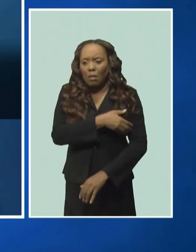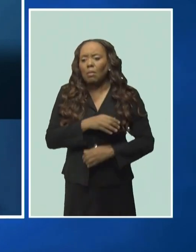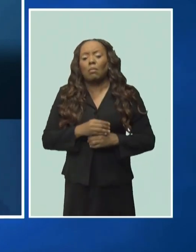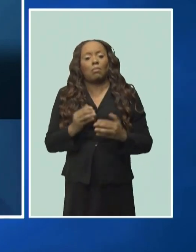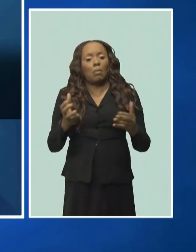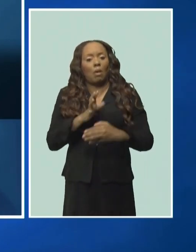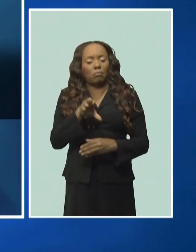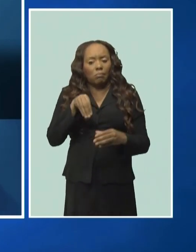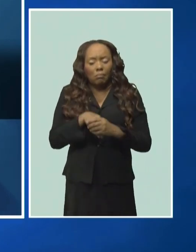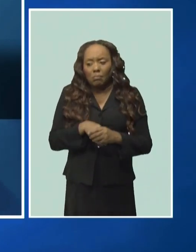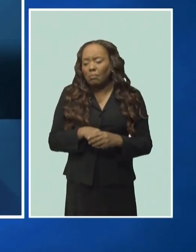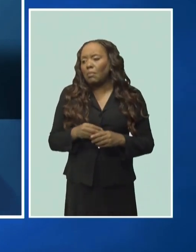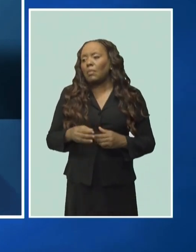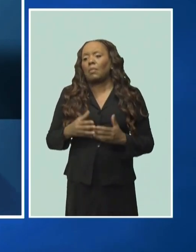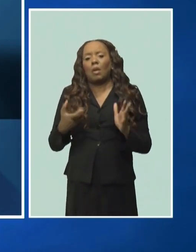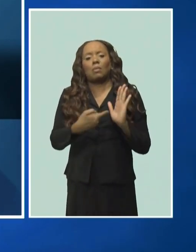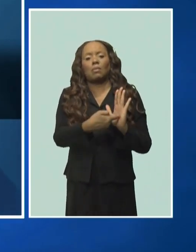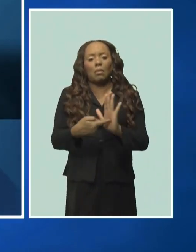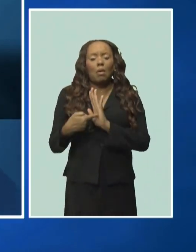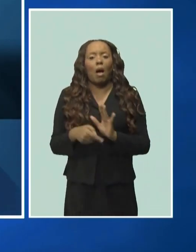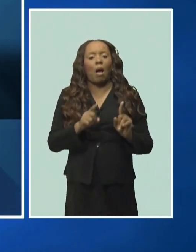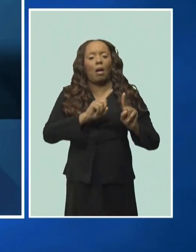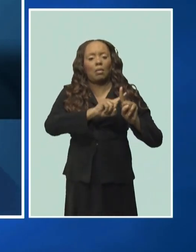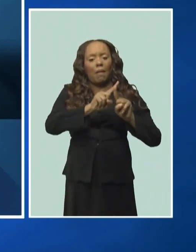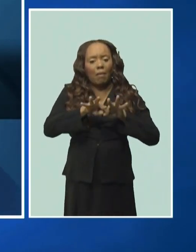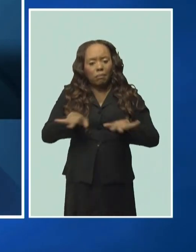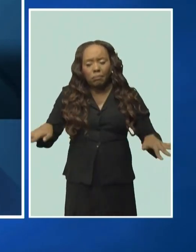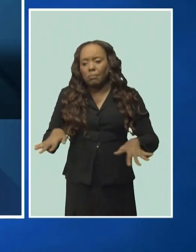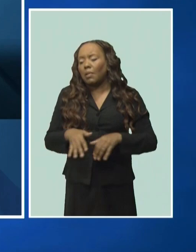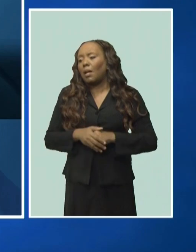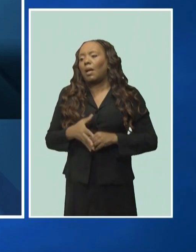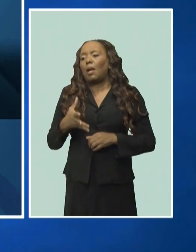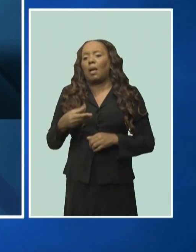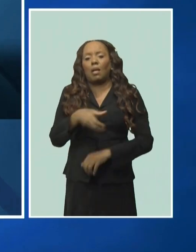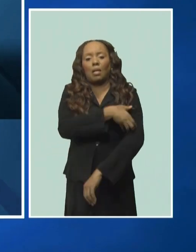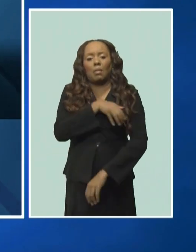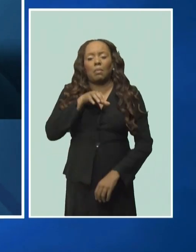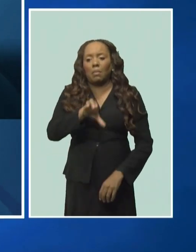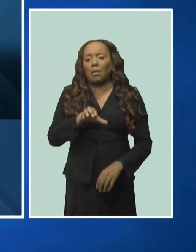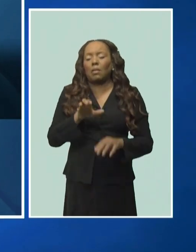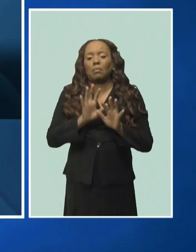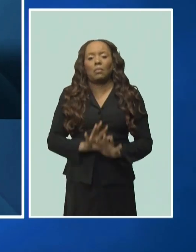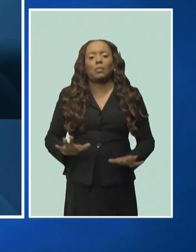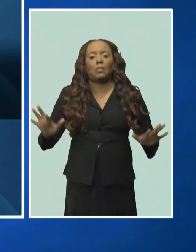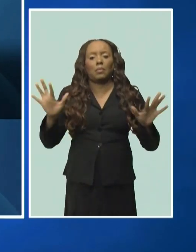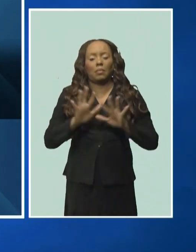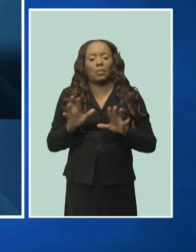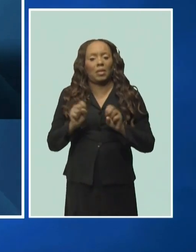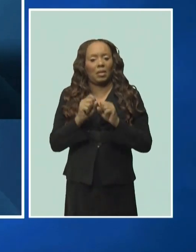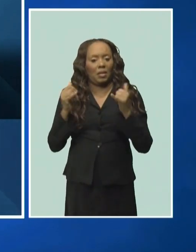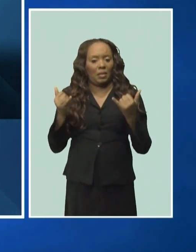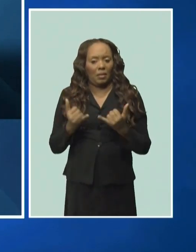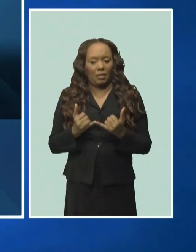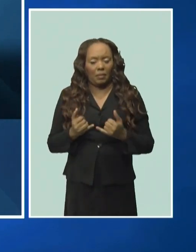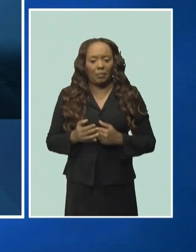as highlight the significance of diversity and empowerment across all sectors of society.